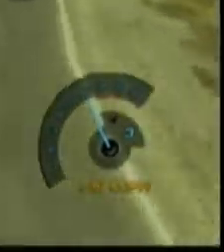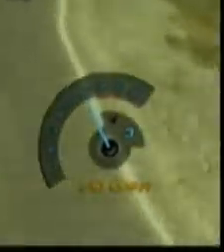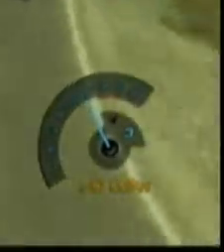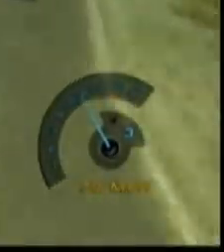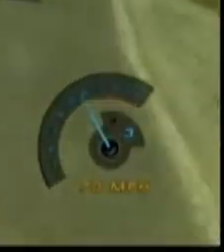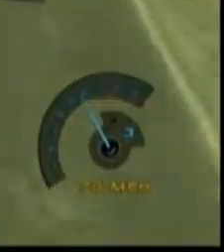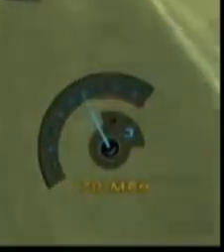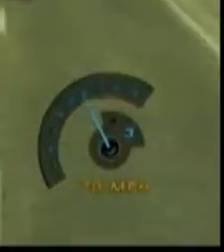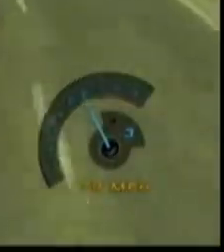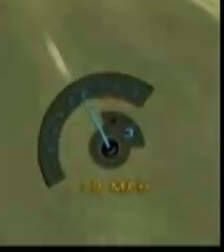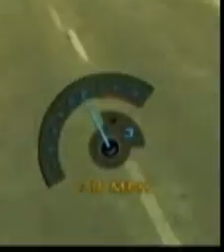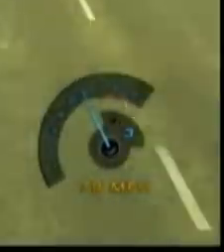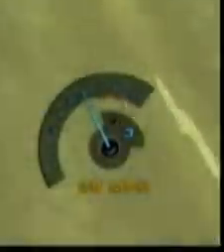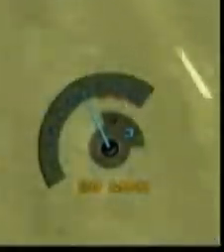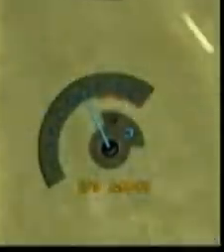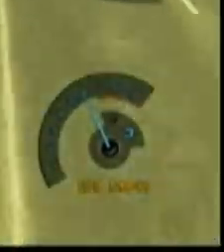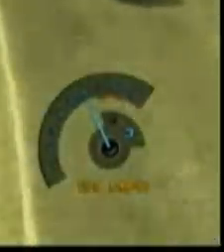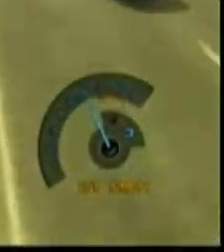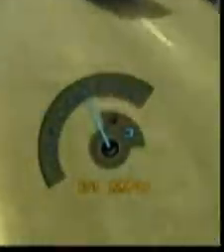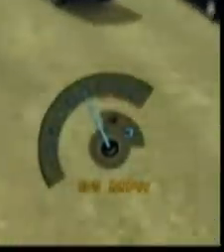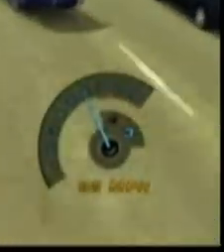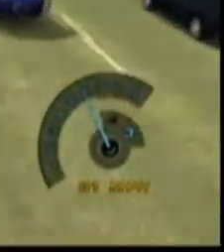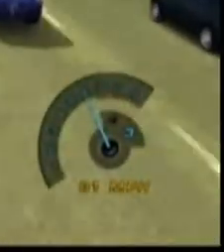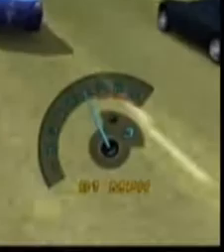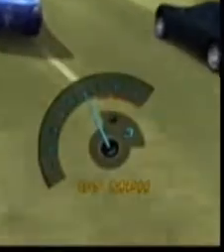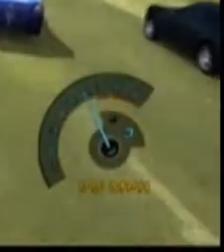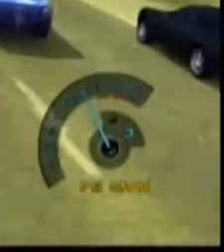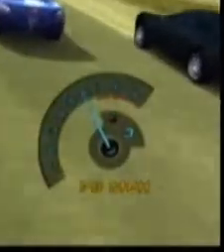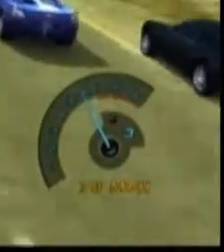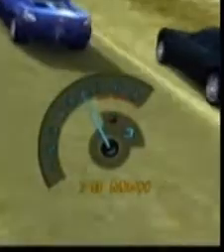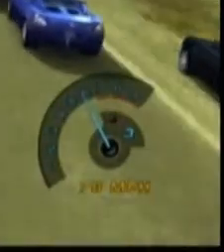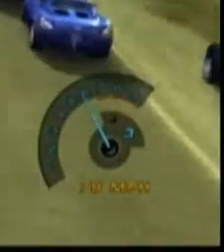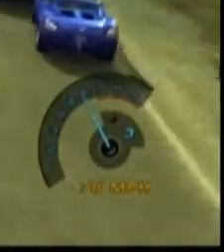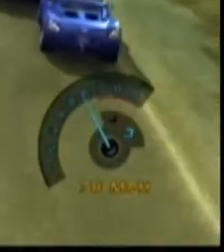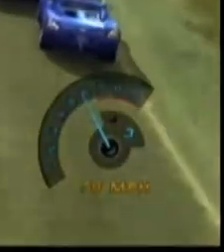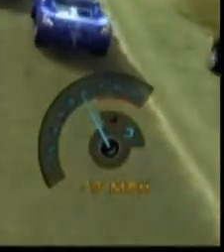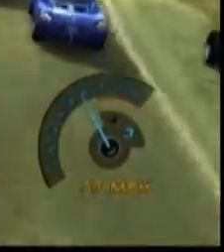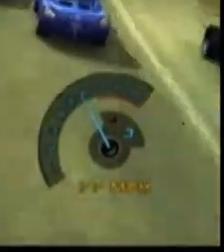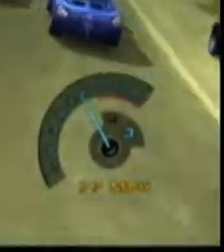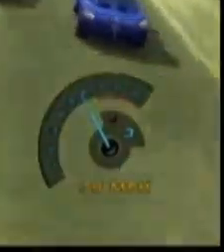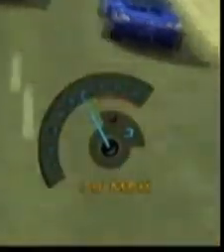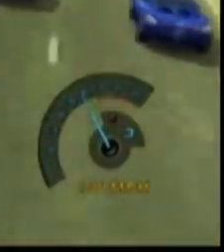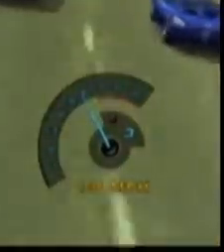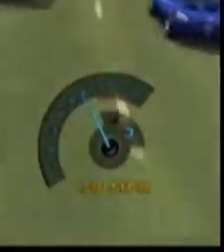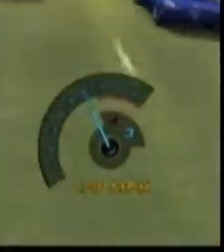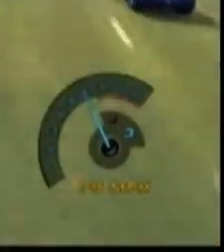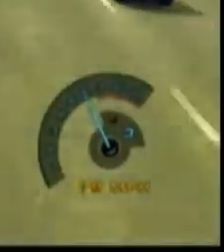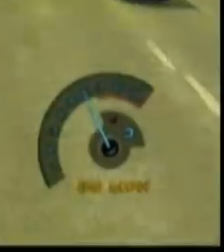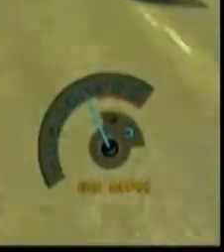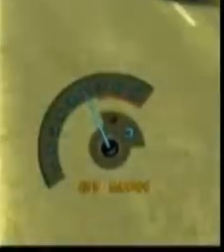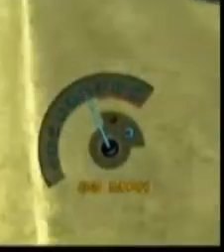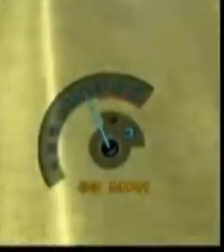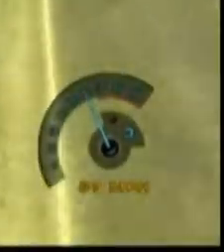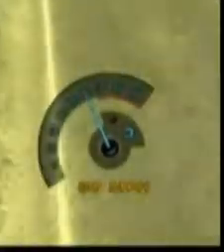Sometimes it's clear that you've stolen the car, which is why the police are in pursuit. But sometimes you're fine and legal as long as you slow down to within the